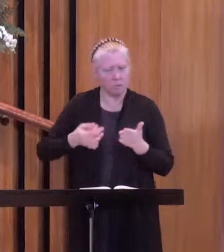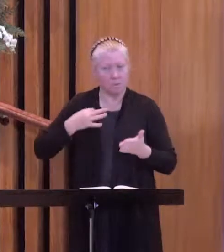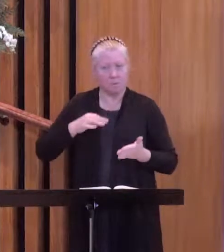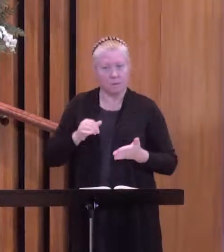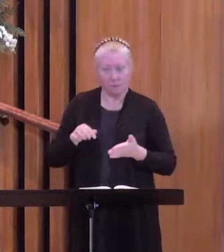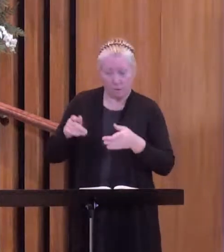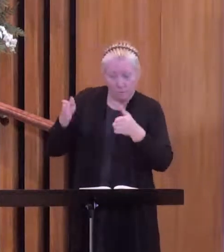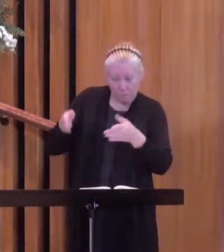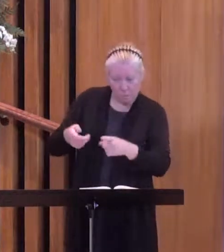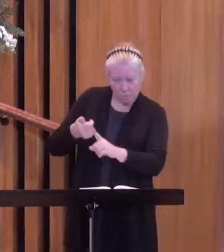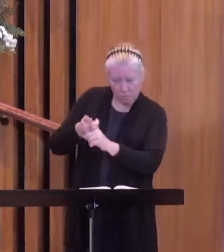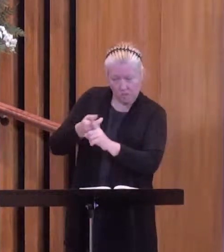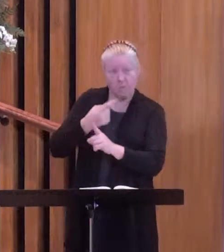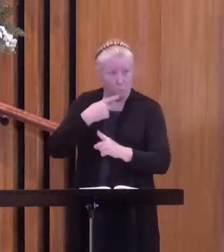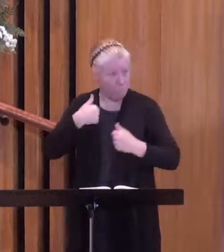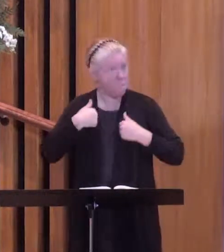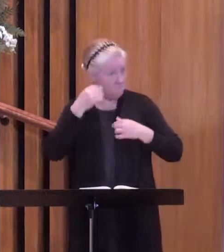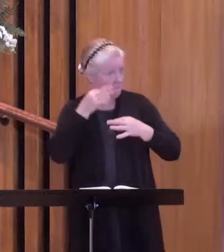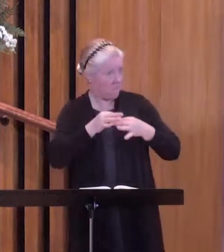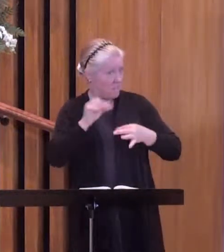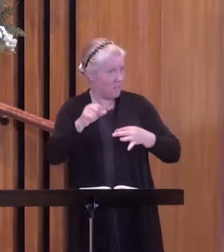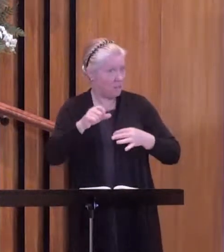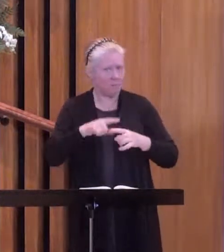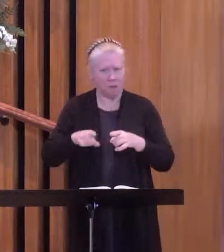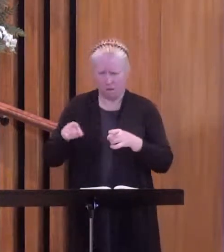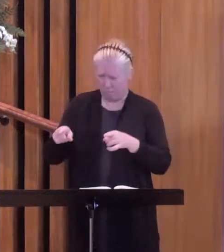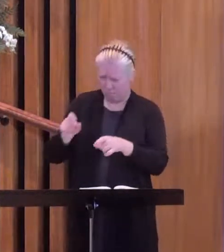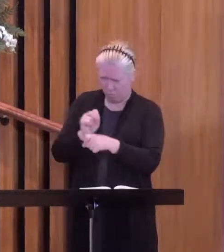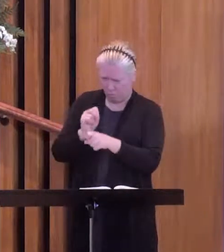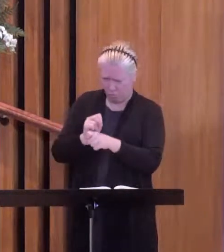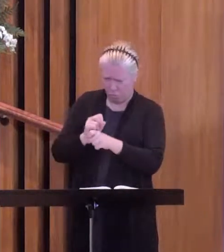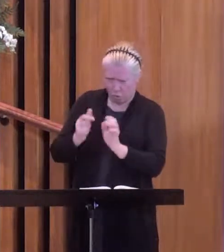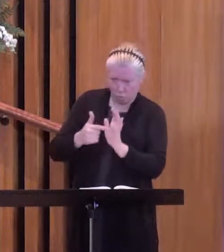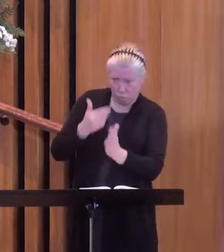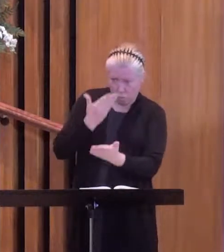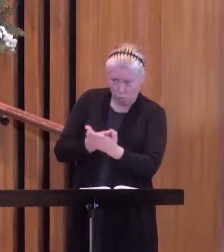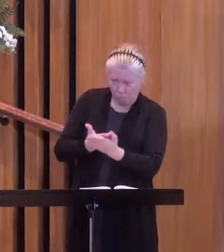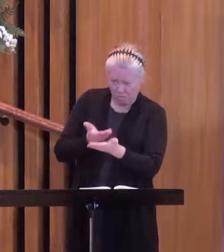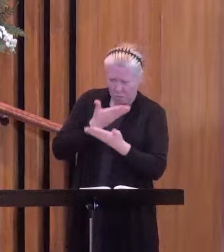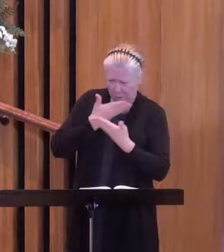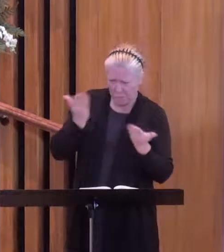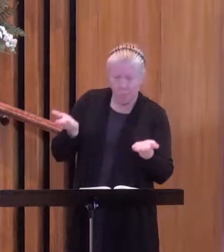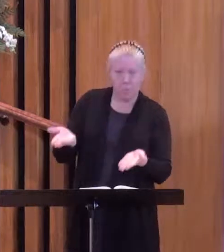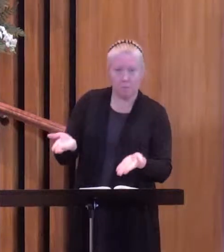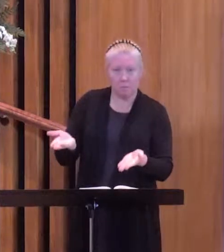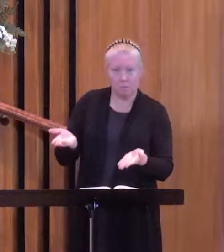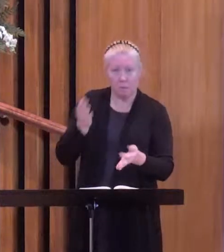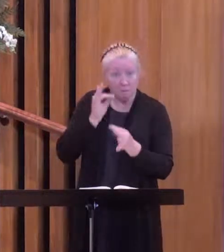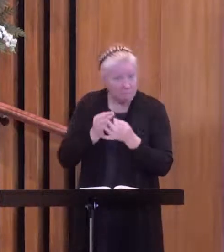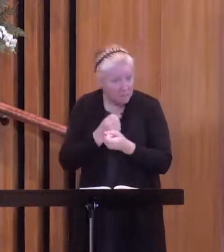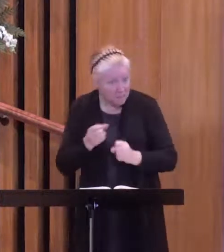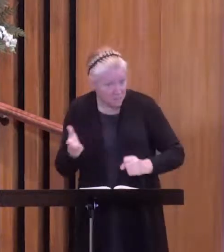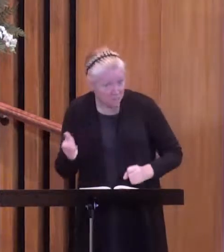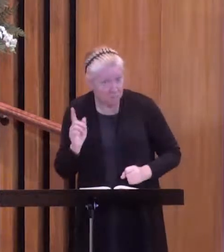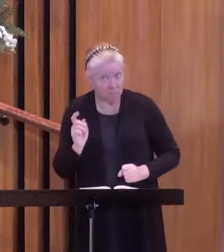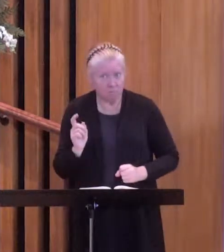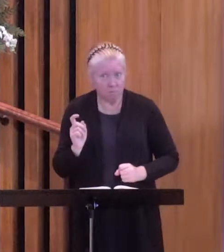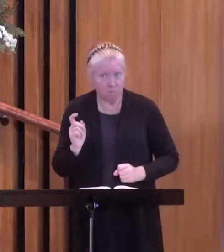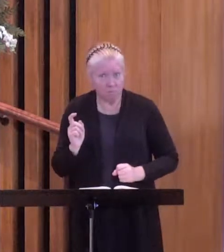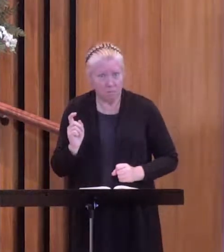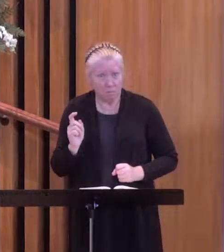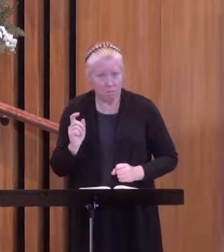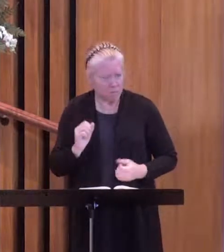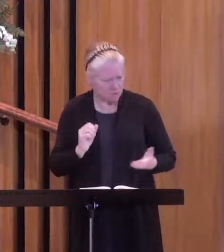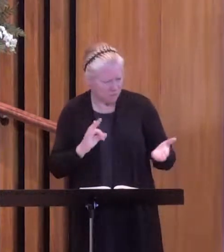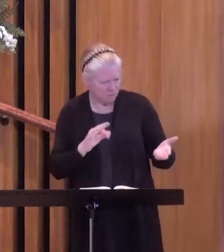faith but does not have works? Can that faith save him? If a brother or sister has nothing